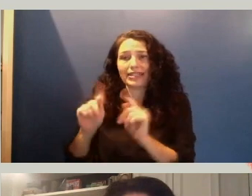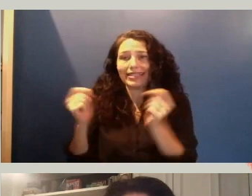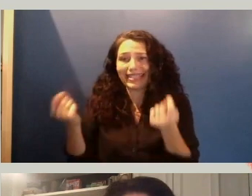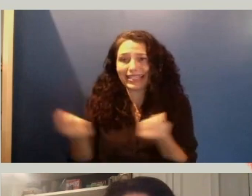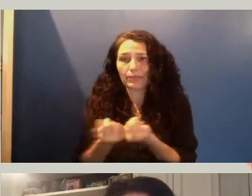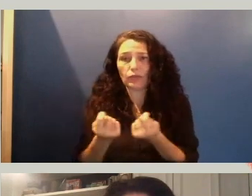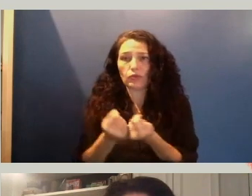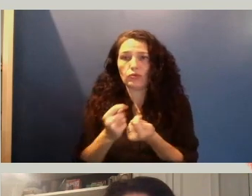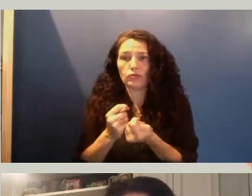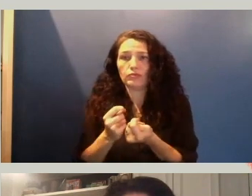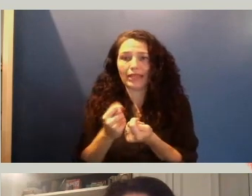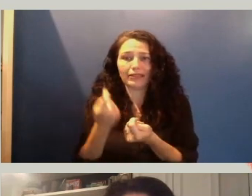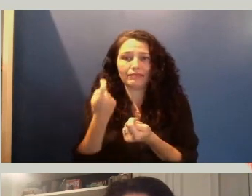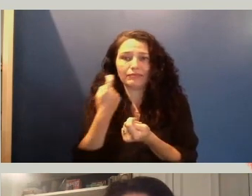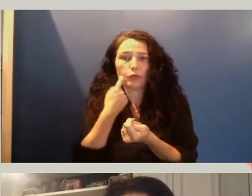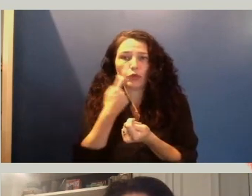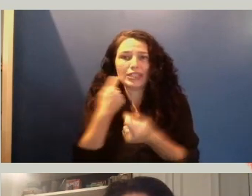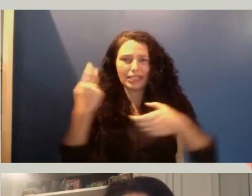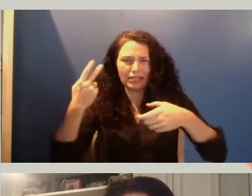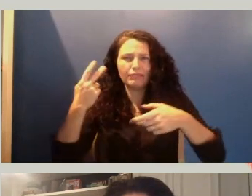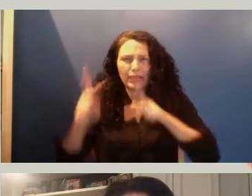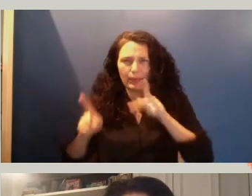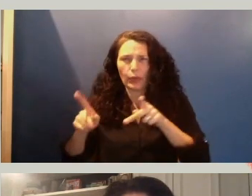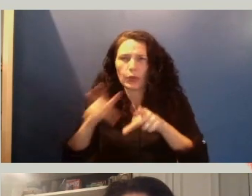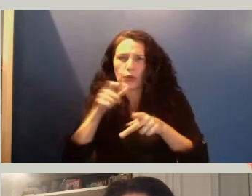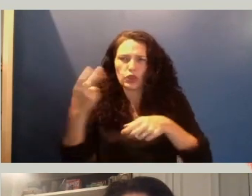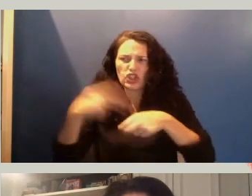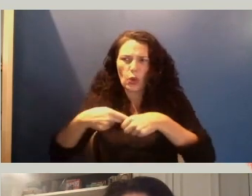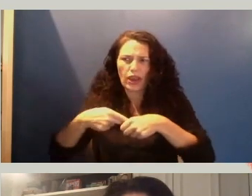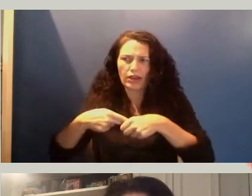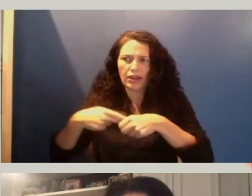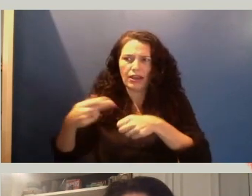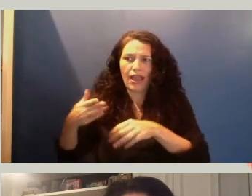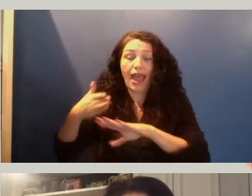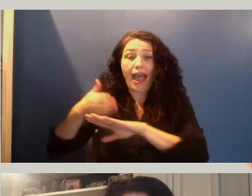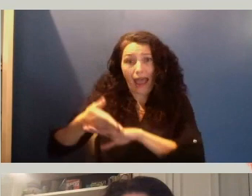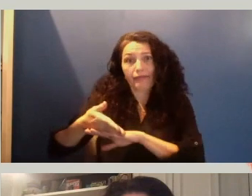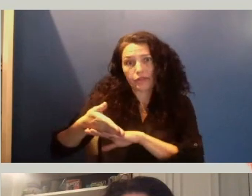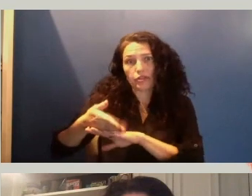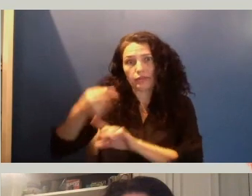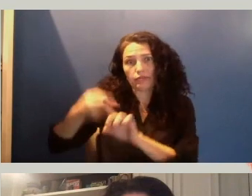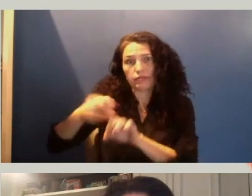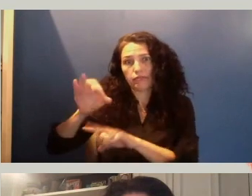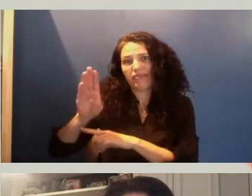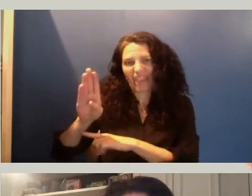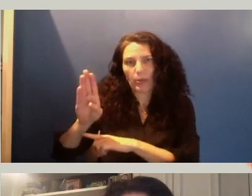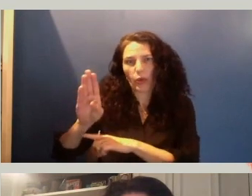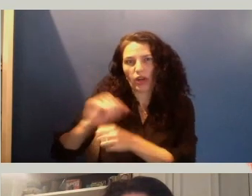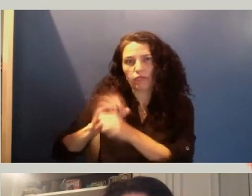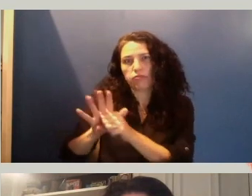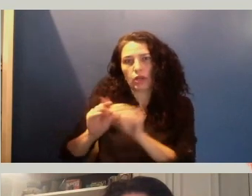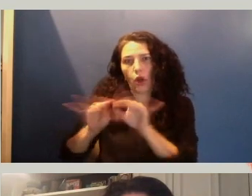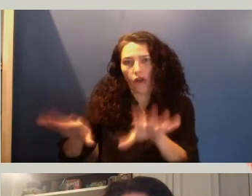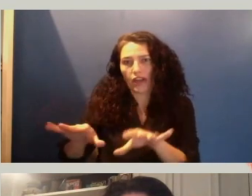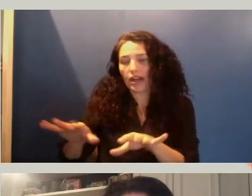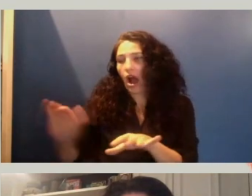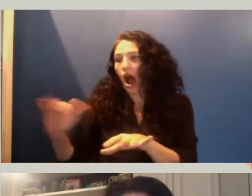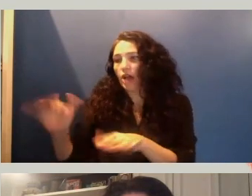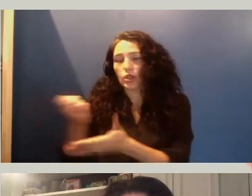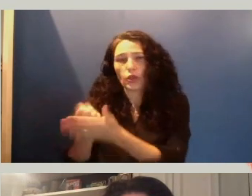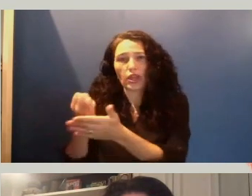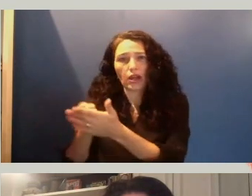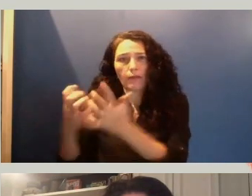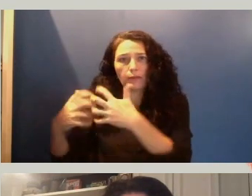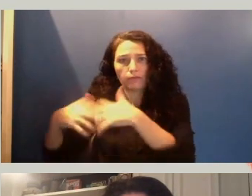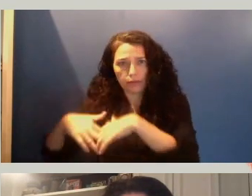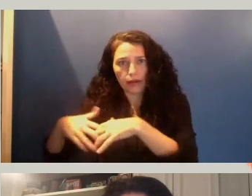the ones who've joined in the last, I say since February, since COVID and the economy crashed, since George Floyd's murder, we've had a lot of